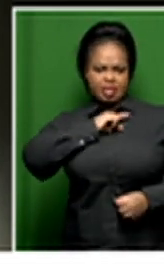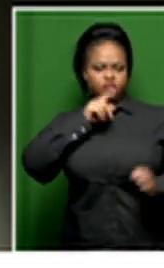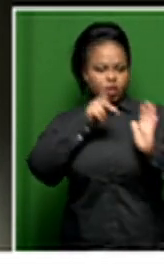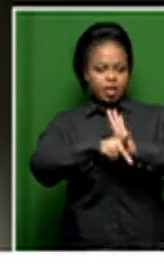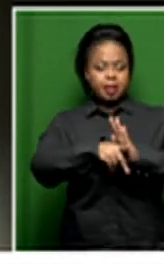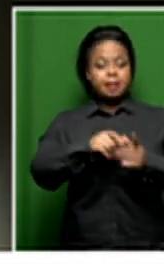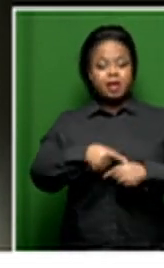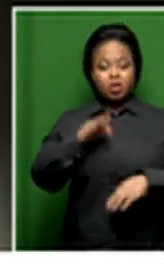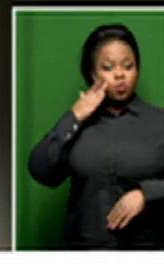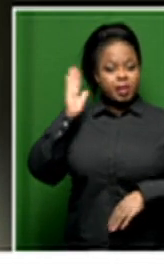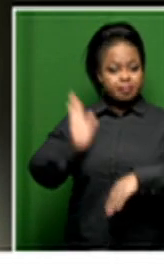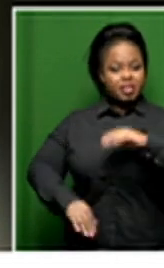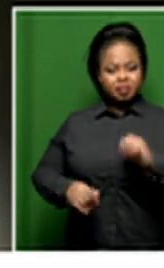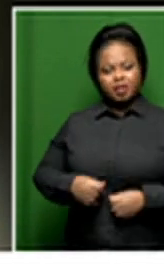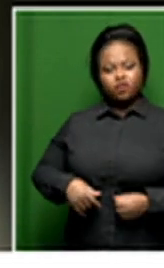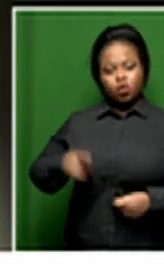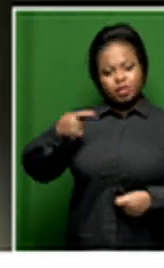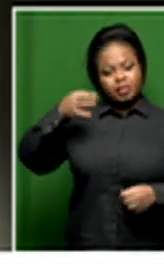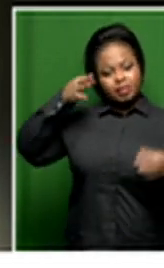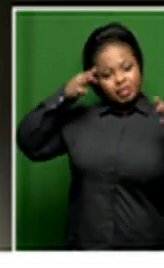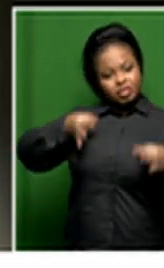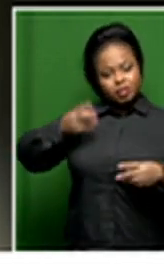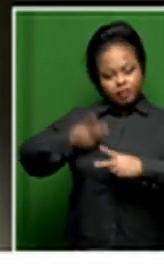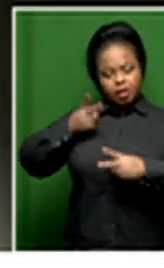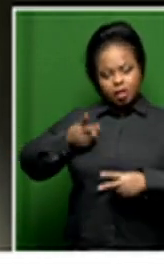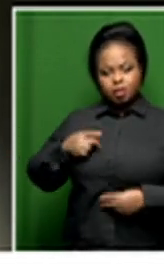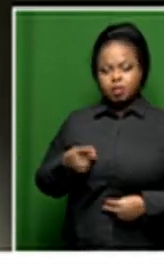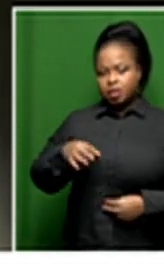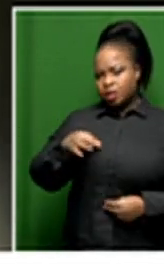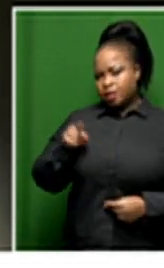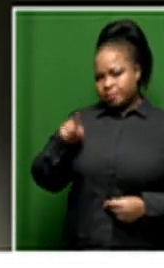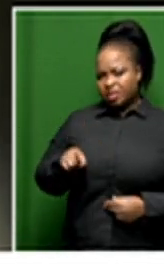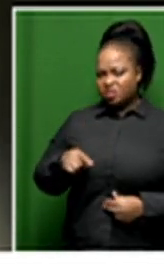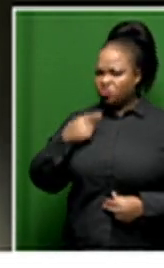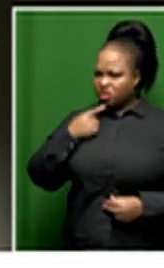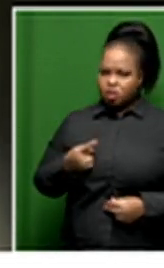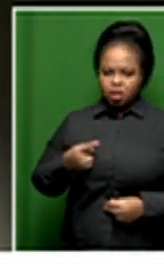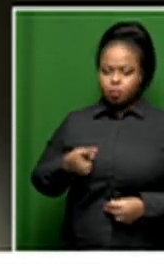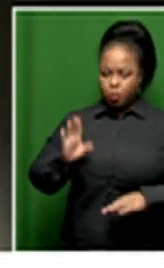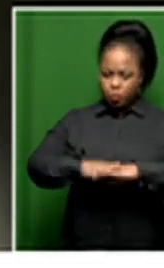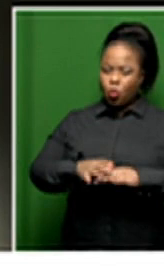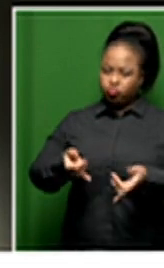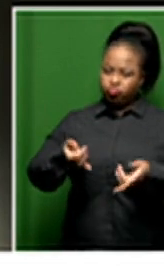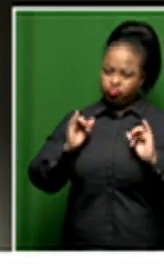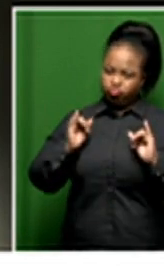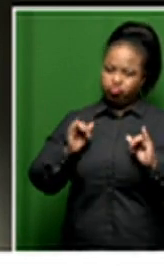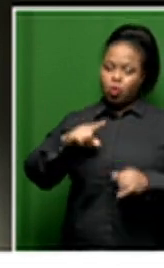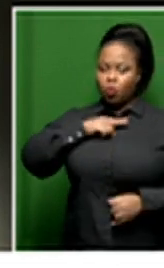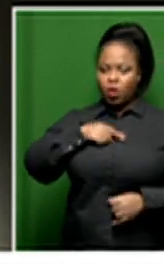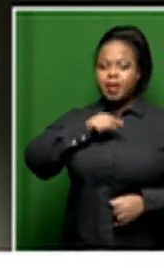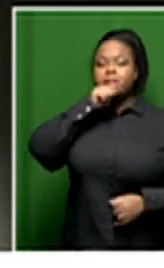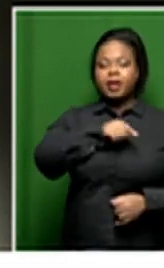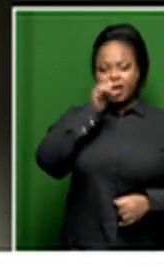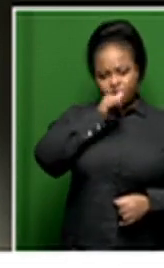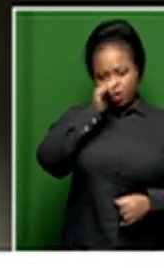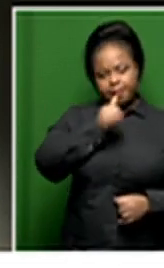to sentencing, the state should lead evidence in aggravation of sentence, saying the sentence should be more serious because this was a hate crime.